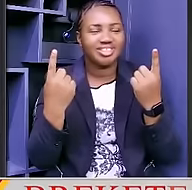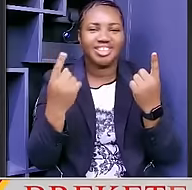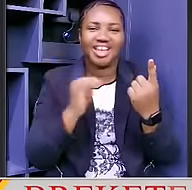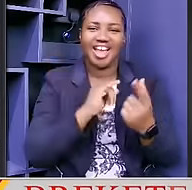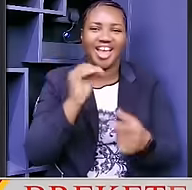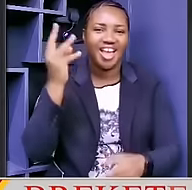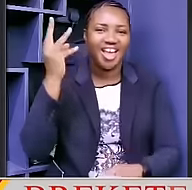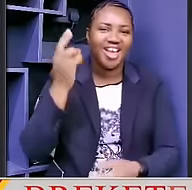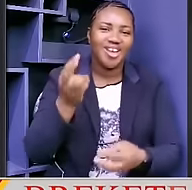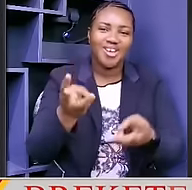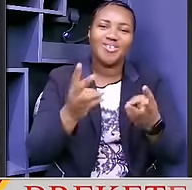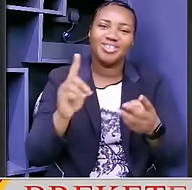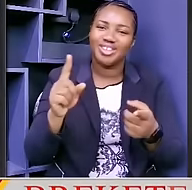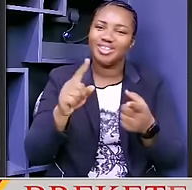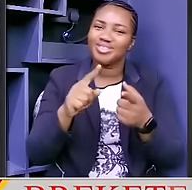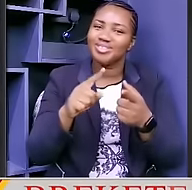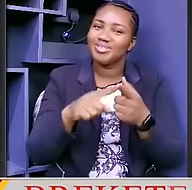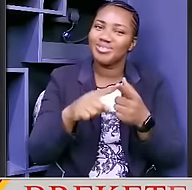me.